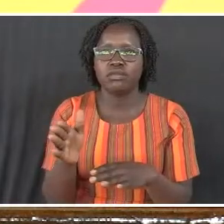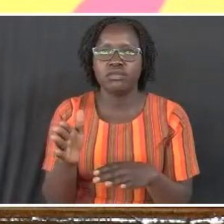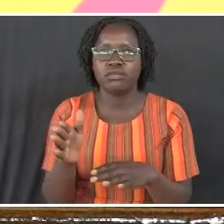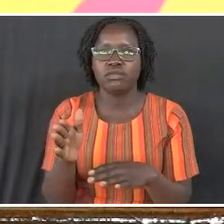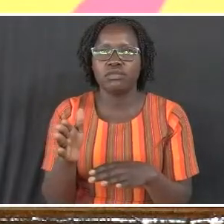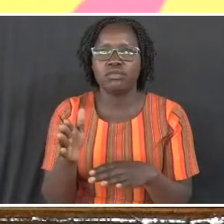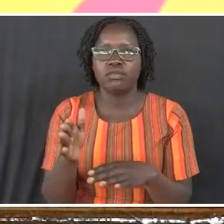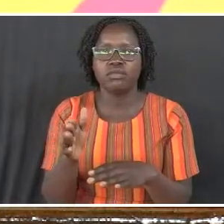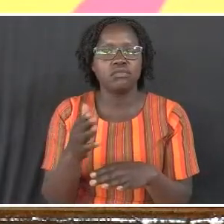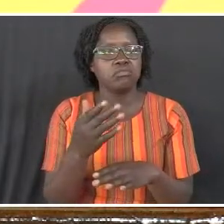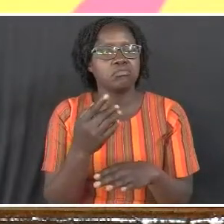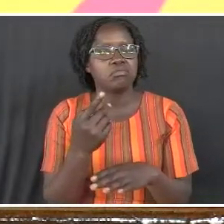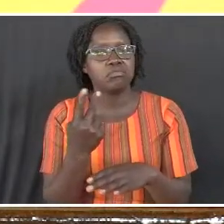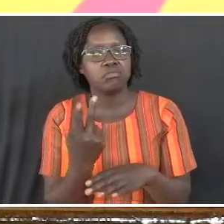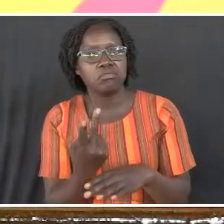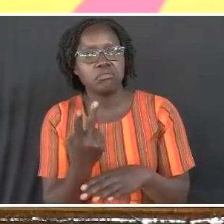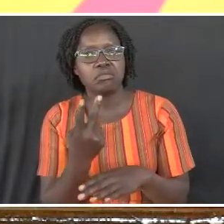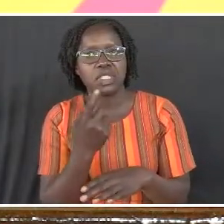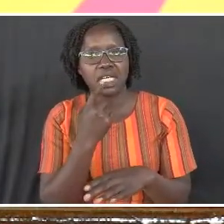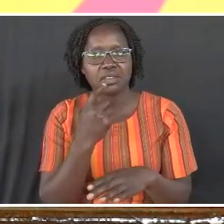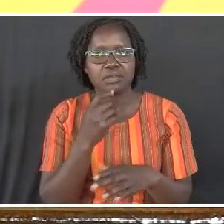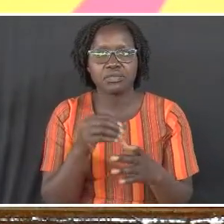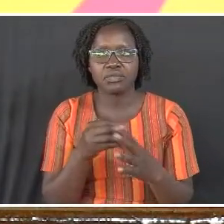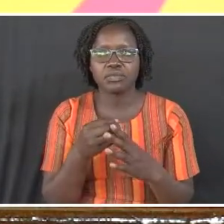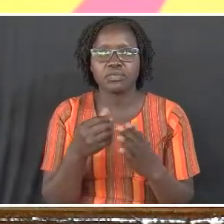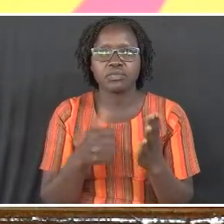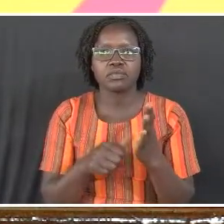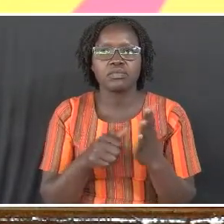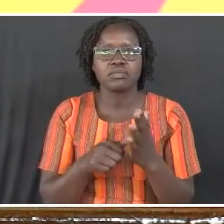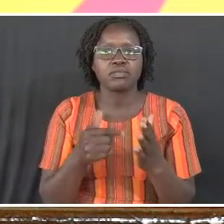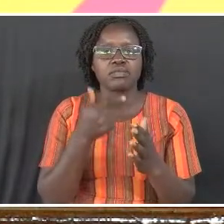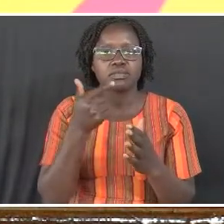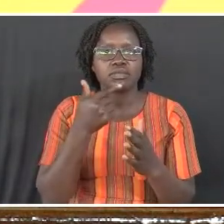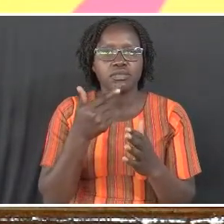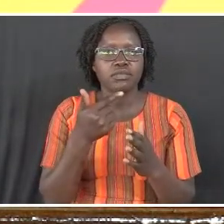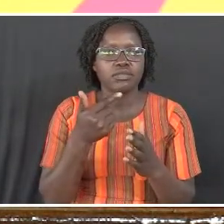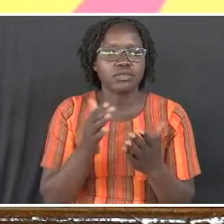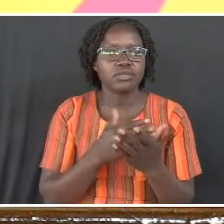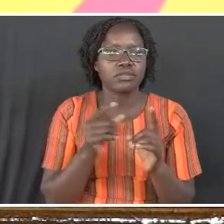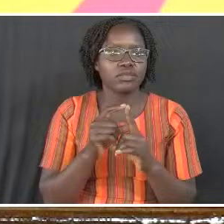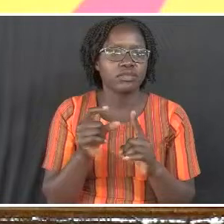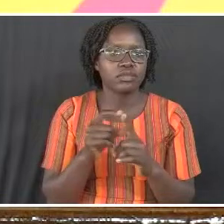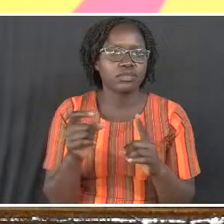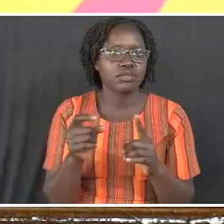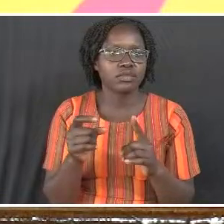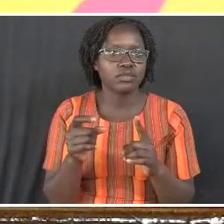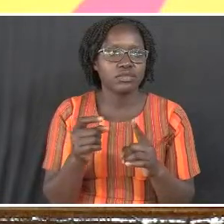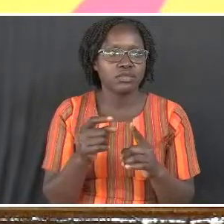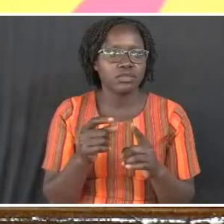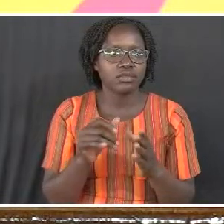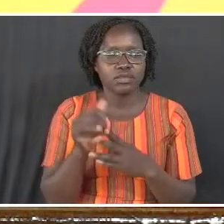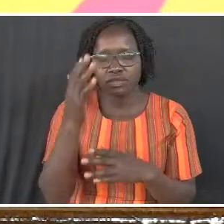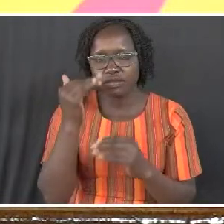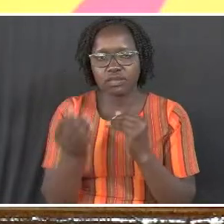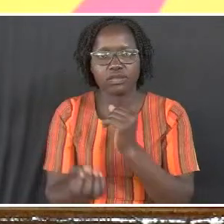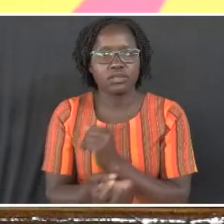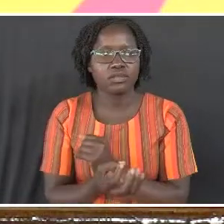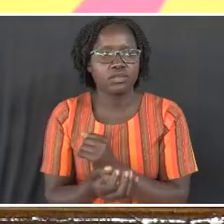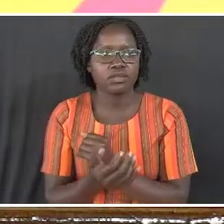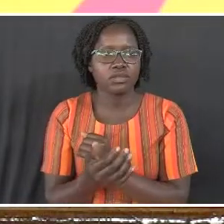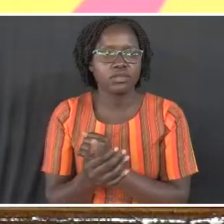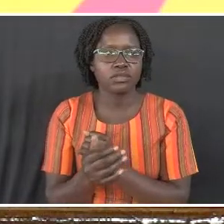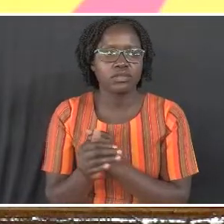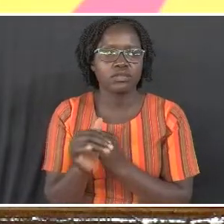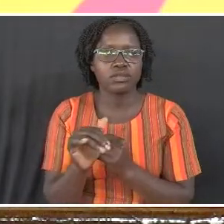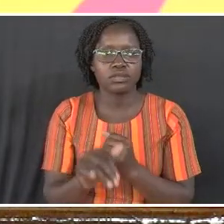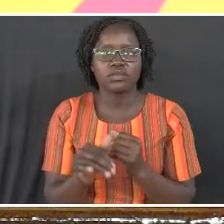two teeth, you might end up also having difficulty pronouncing some words. So that's why we advise you at